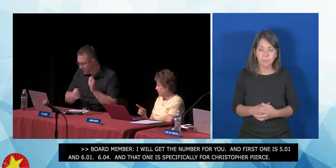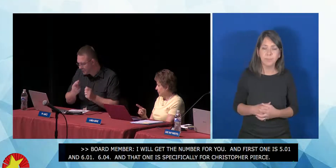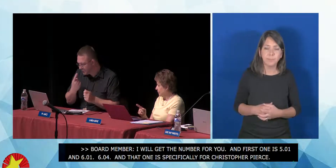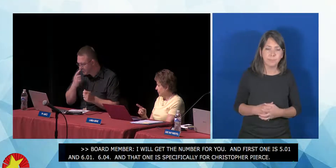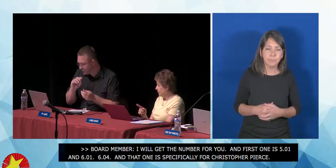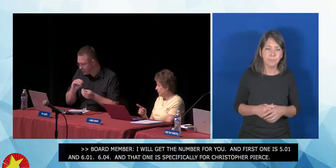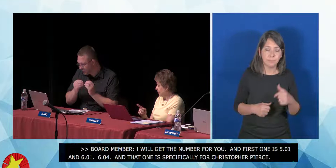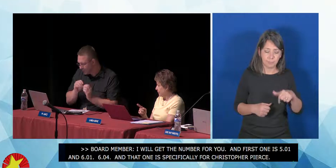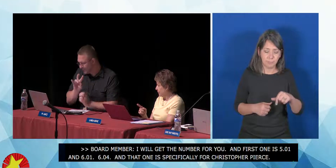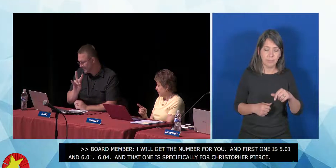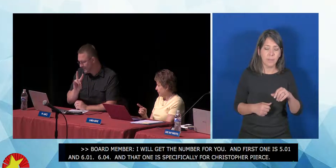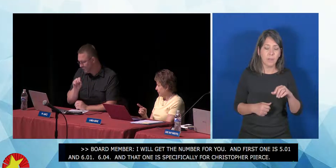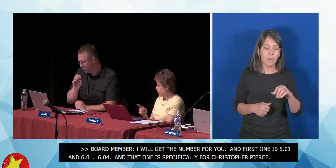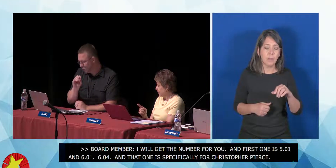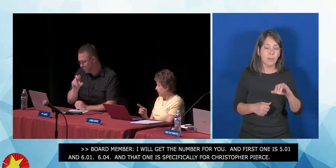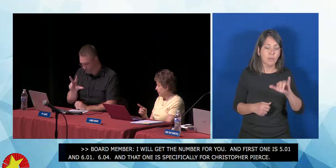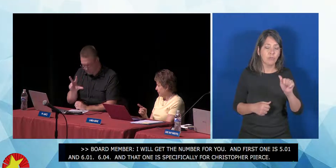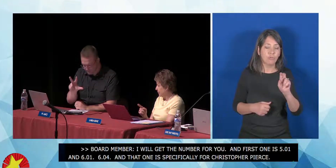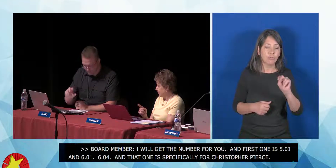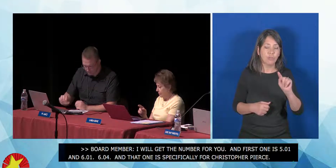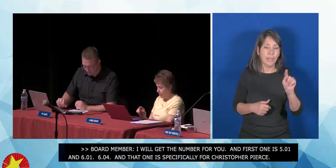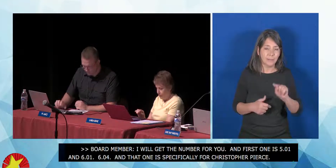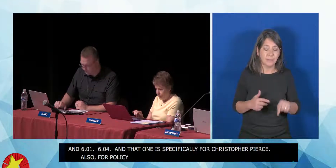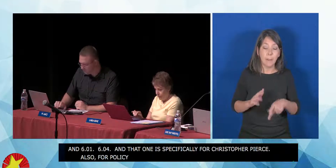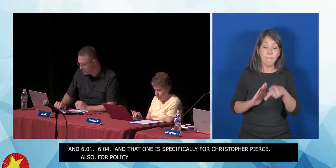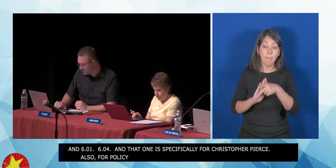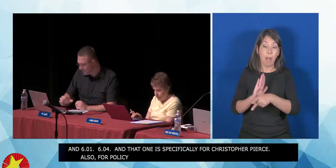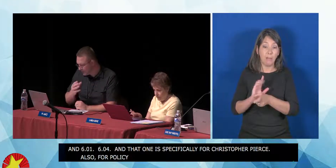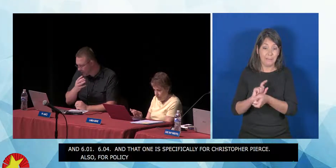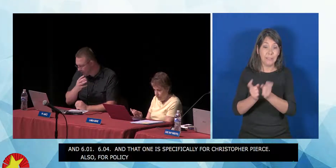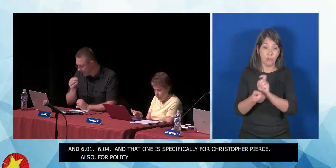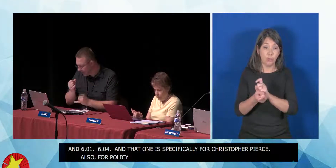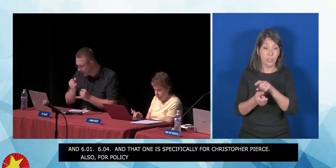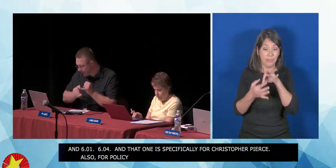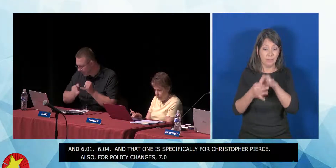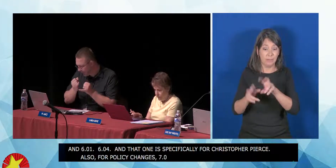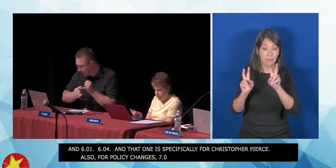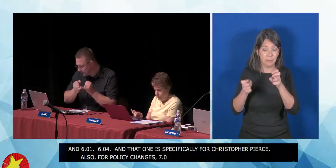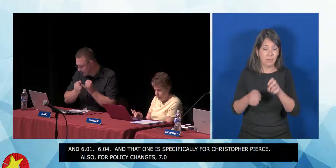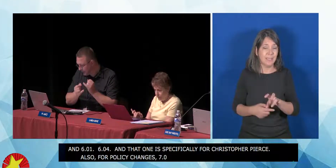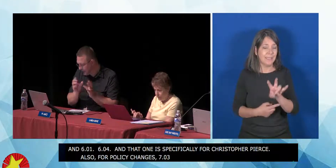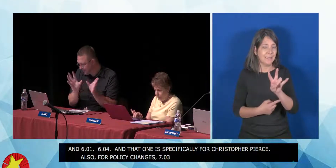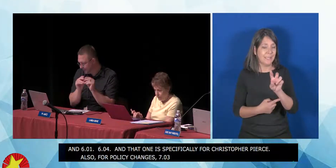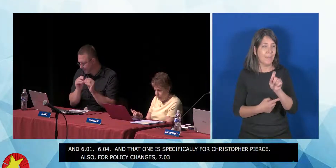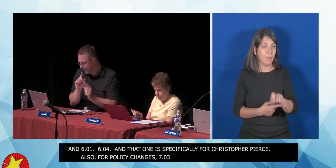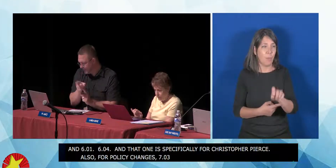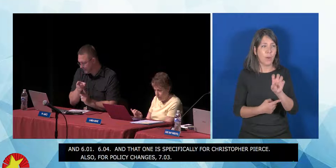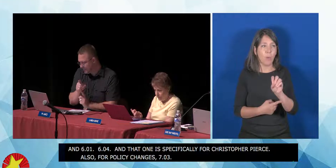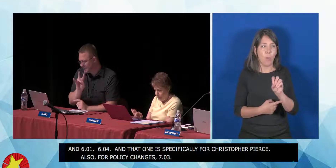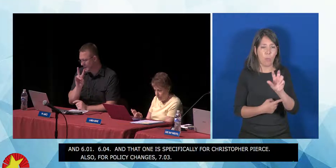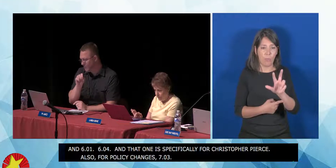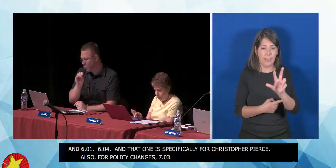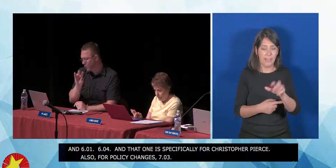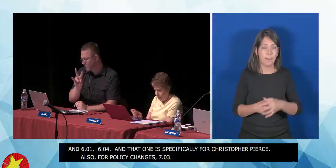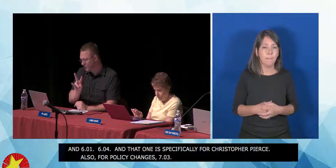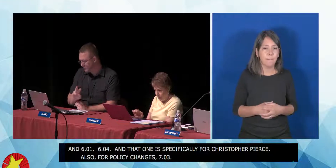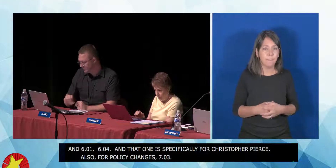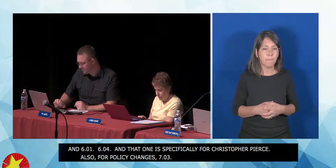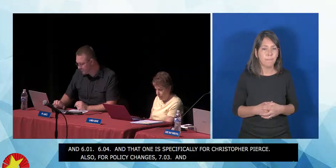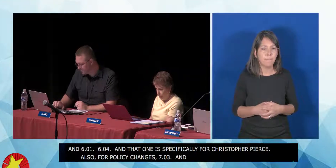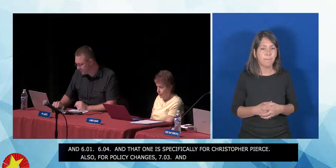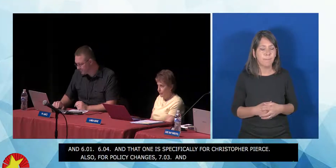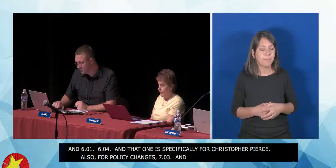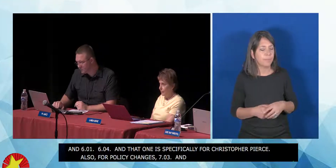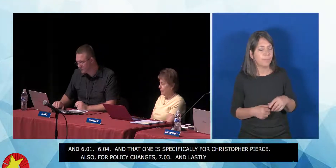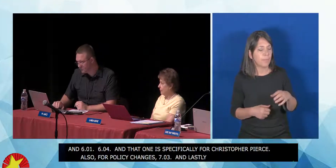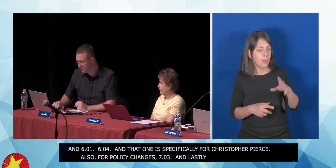Also, for policy changes, 7.03. And lastly... Well, that's not on the consent